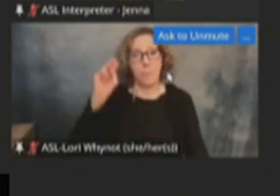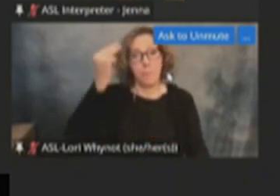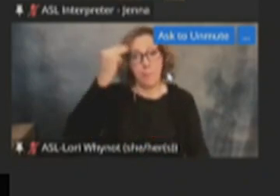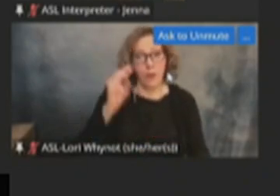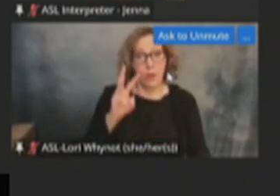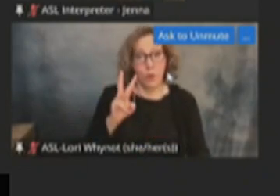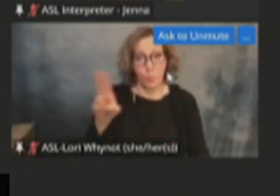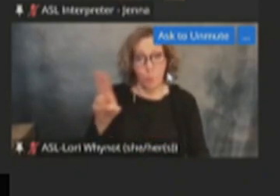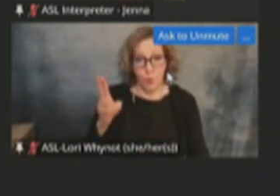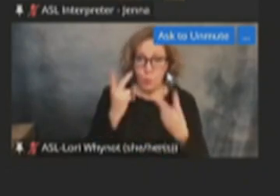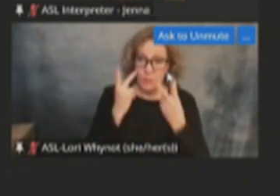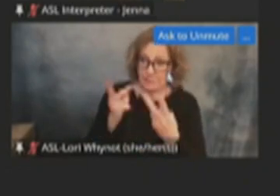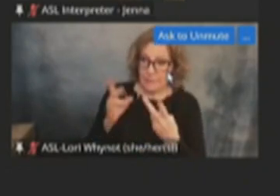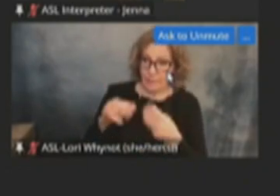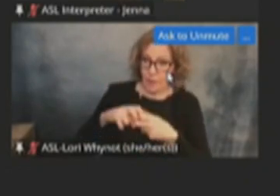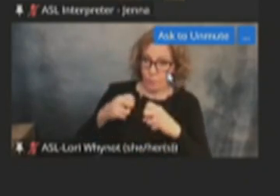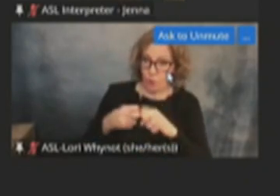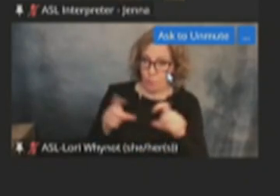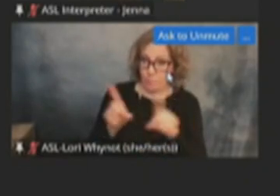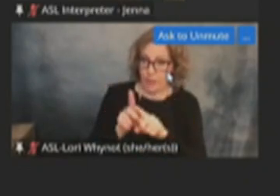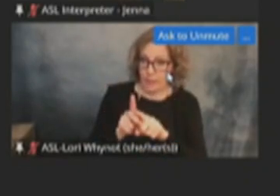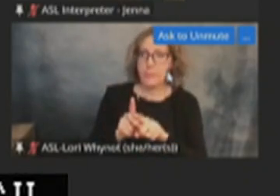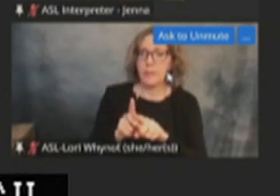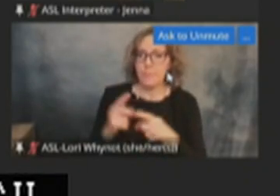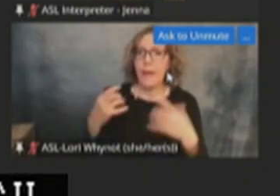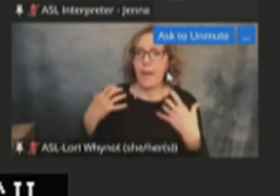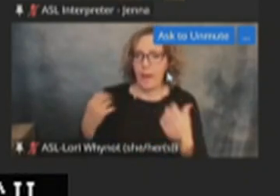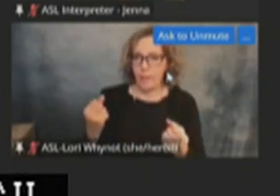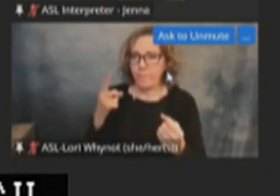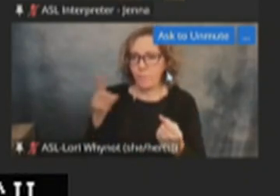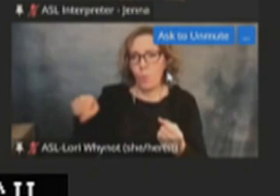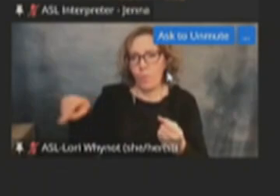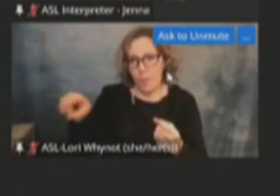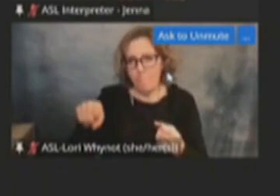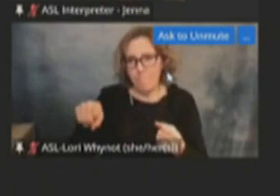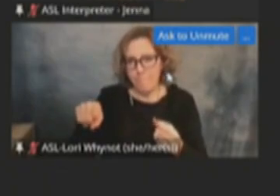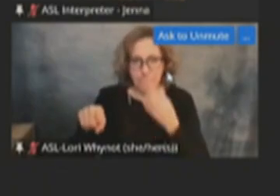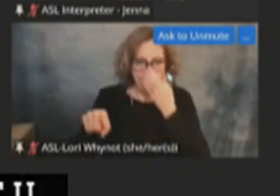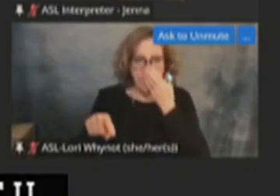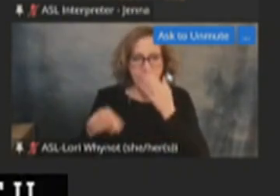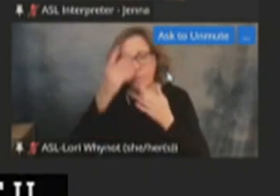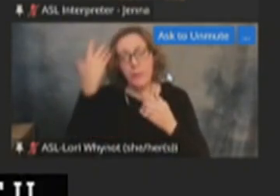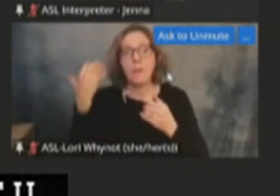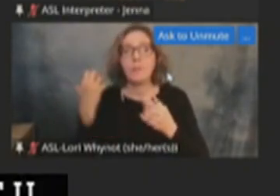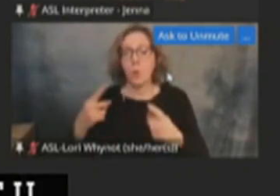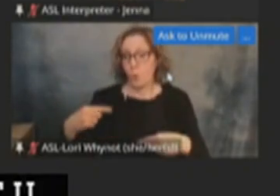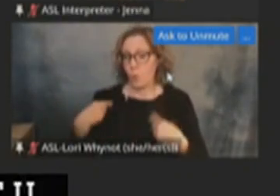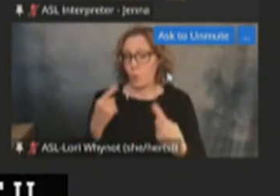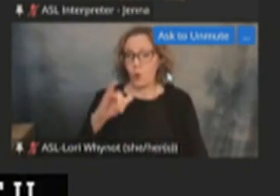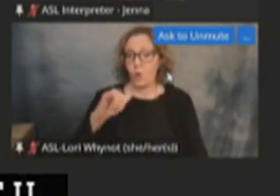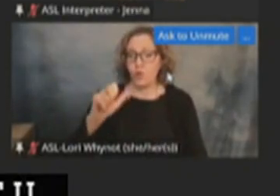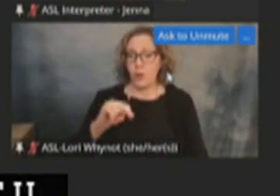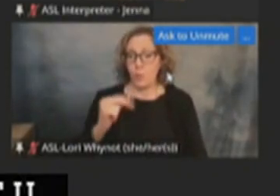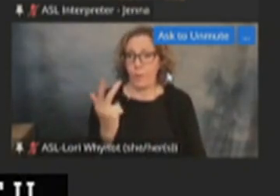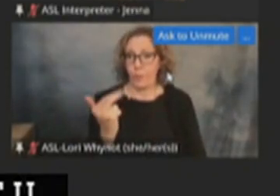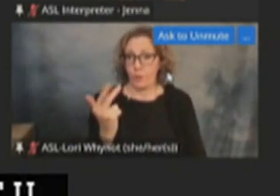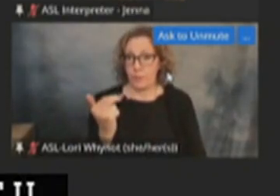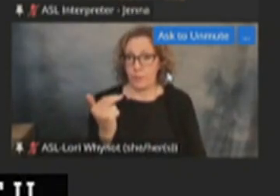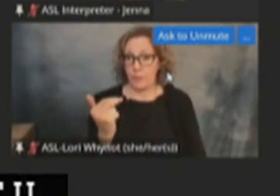safety and health of residents. As of January 13th, city workers have removed all the tents and cleaned up the